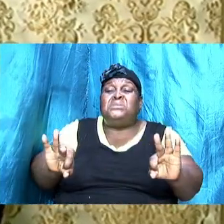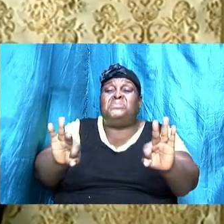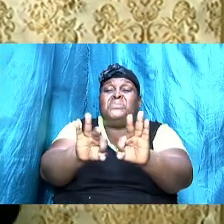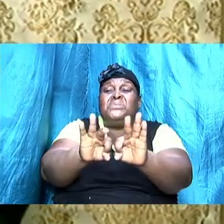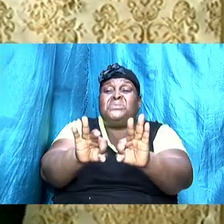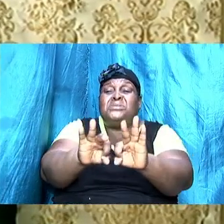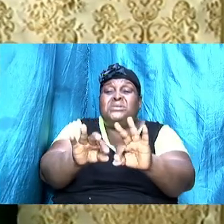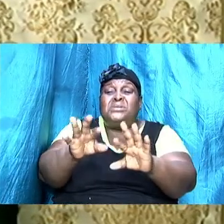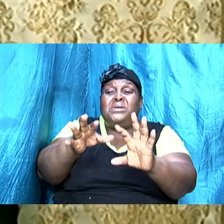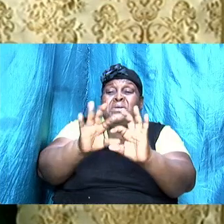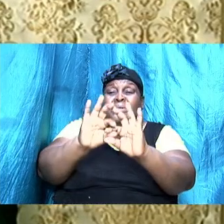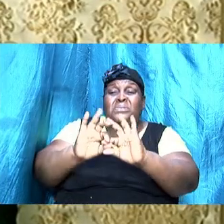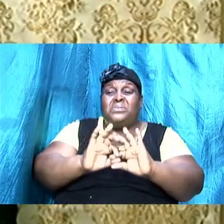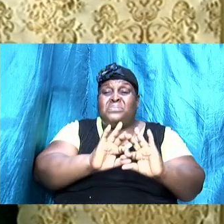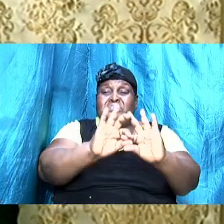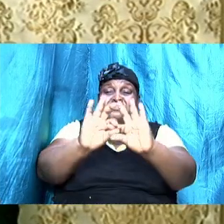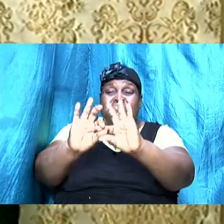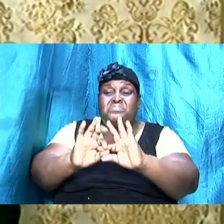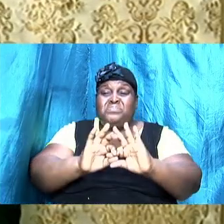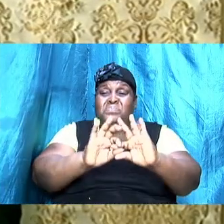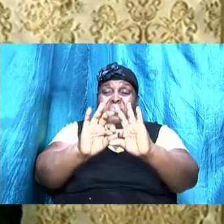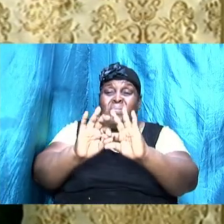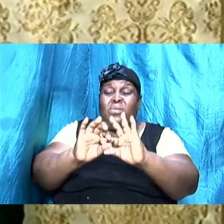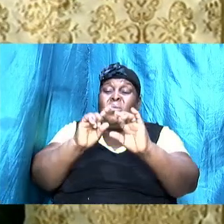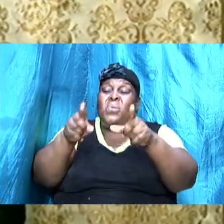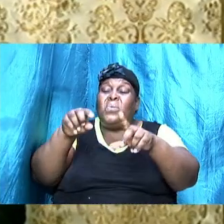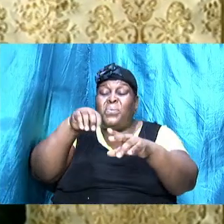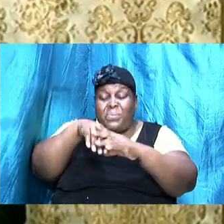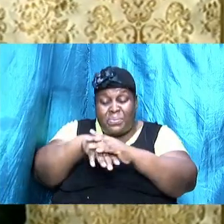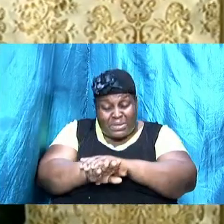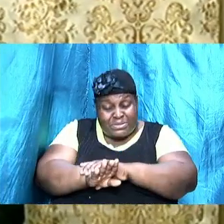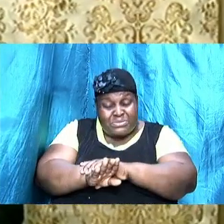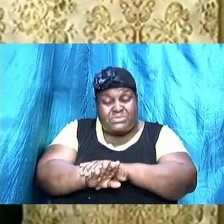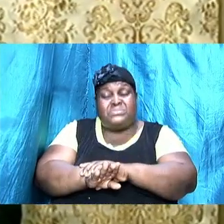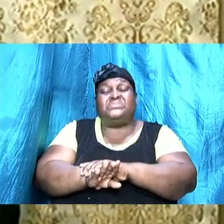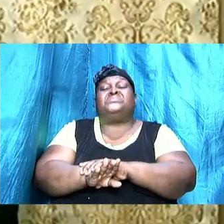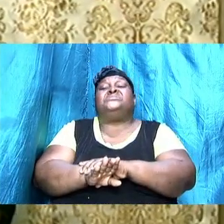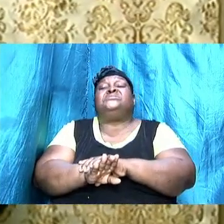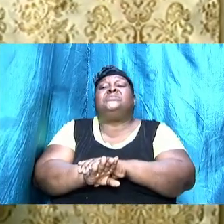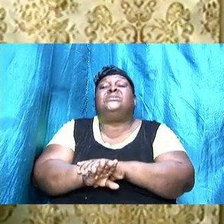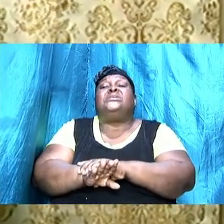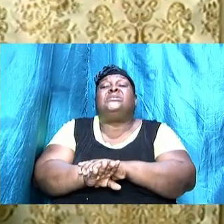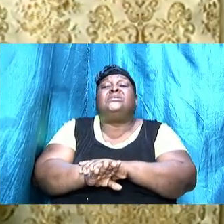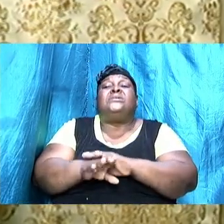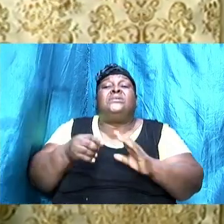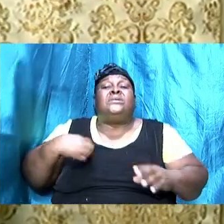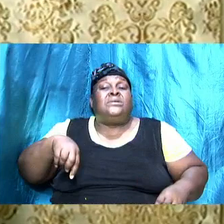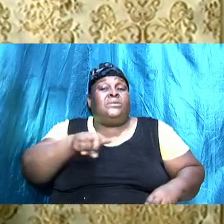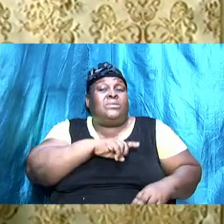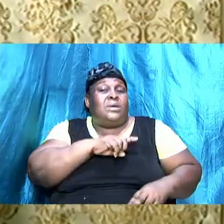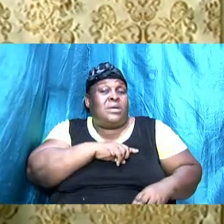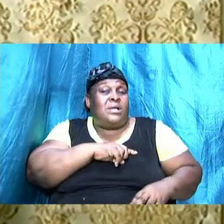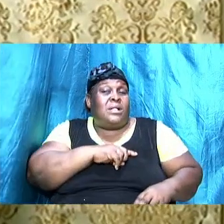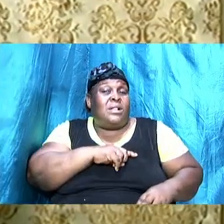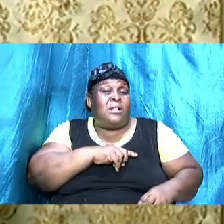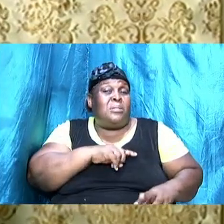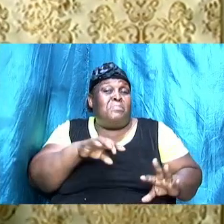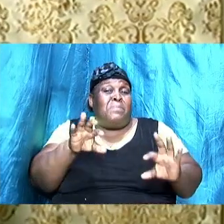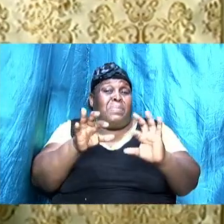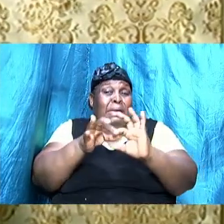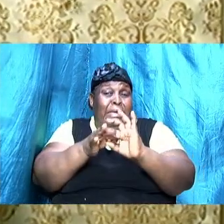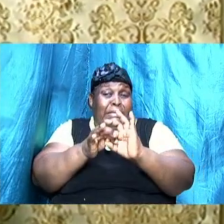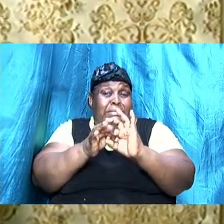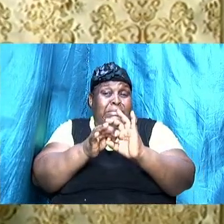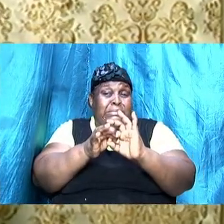important relationships that we enter into. We will be bound by this relationship for